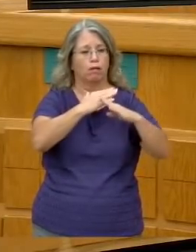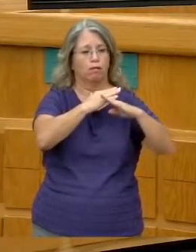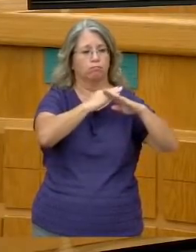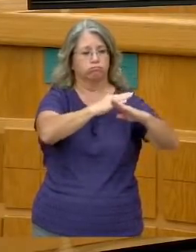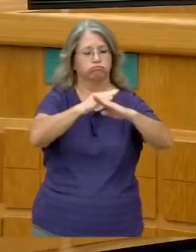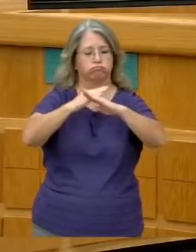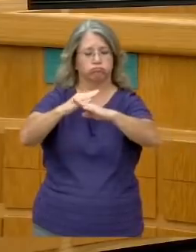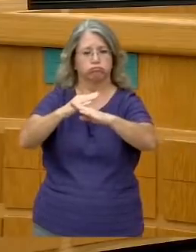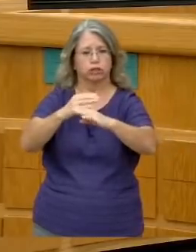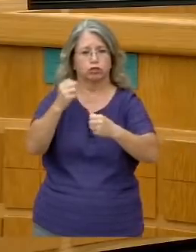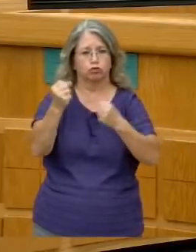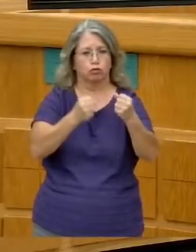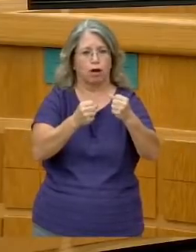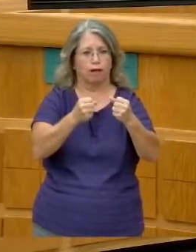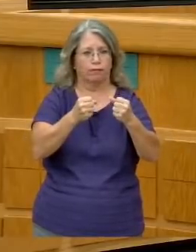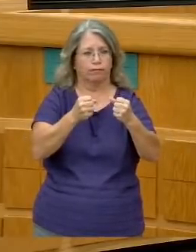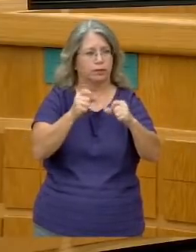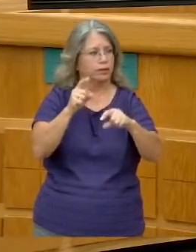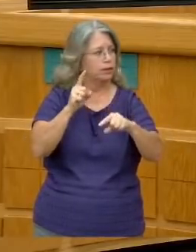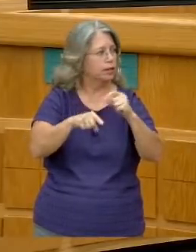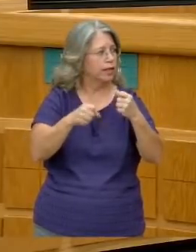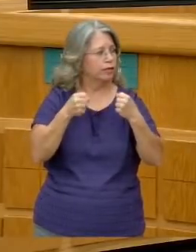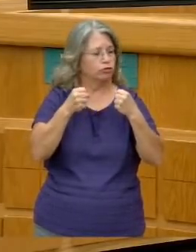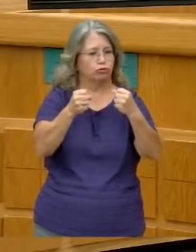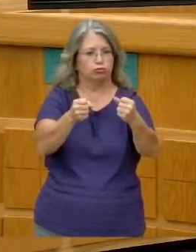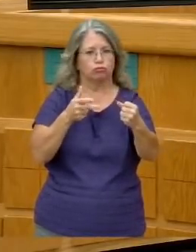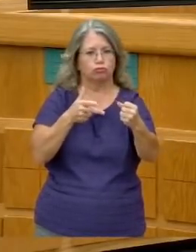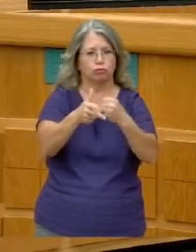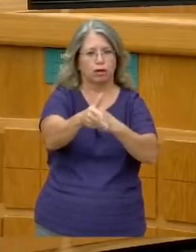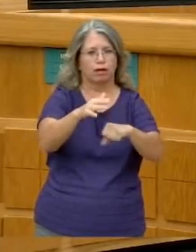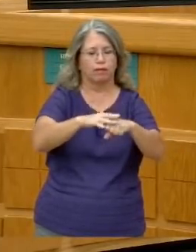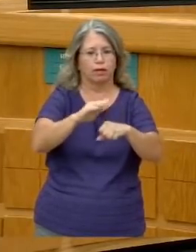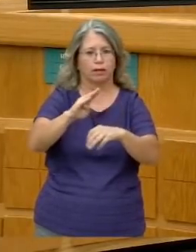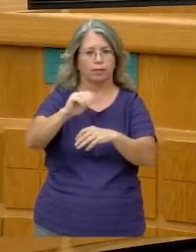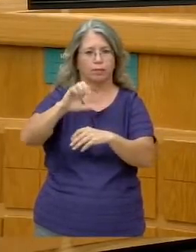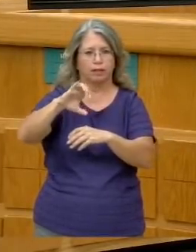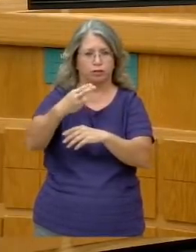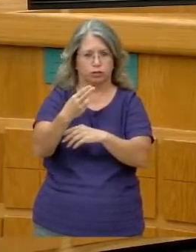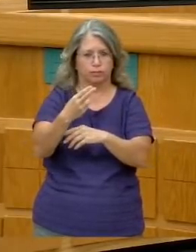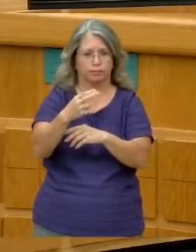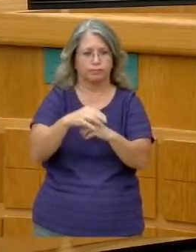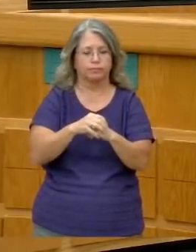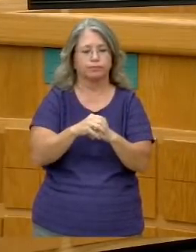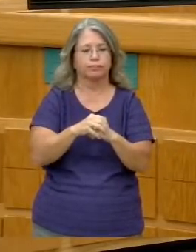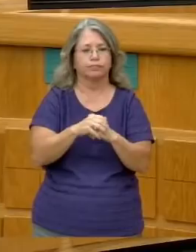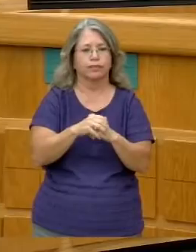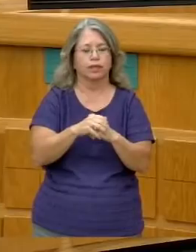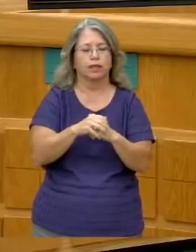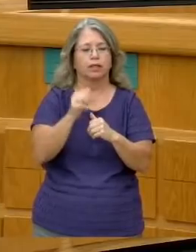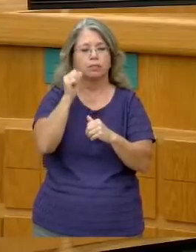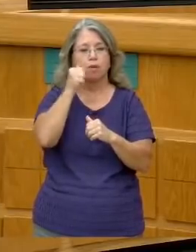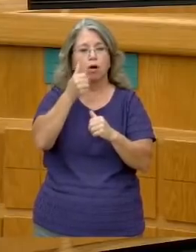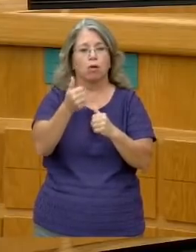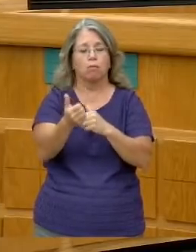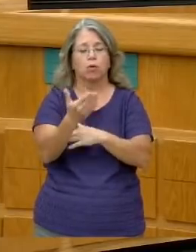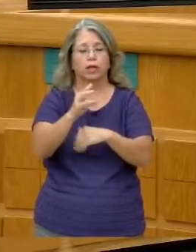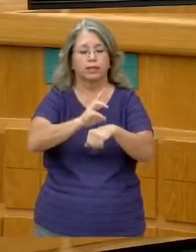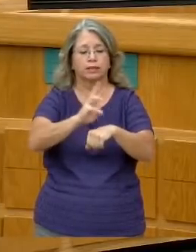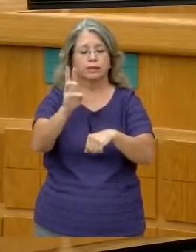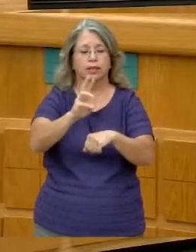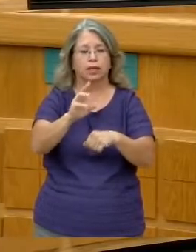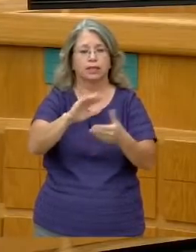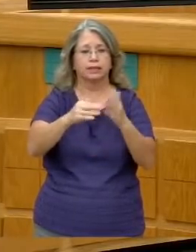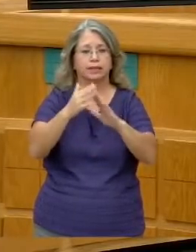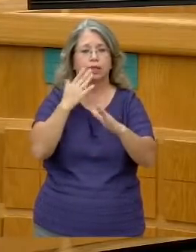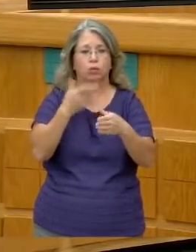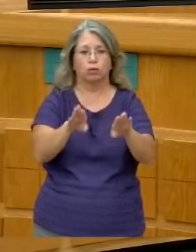people can drive onto the beach. The city is going to close those beginning 6 o'clock in the morning tomorrow. And